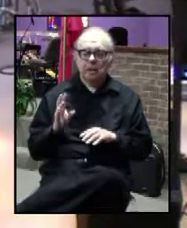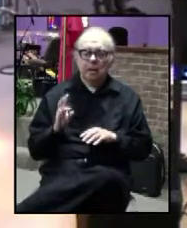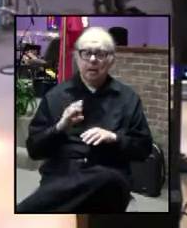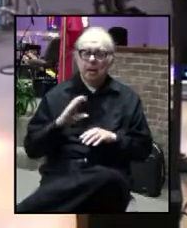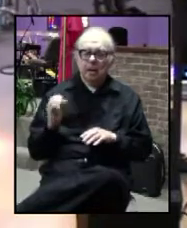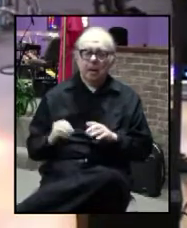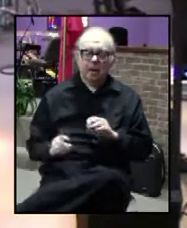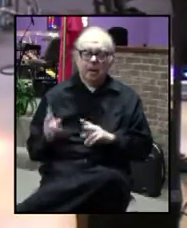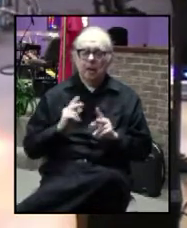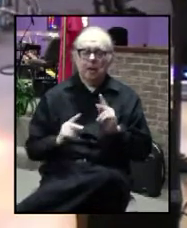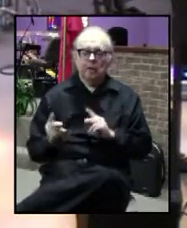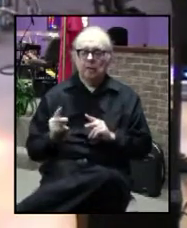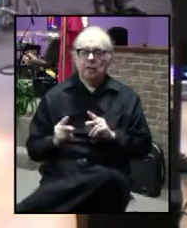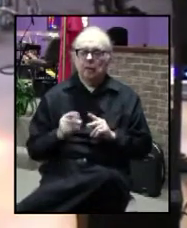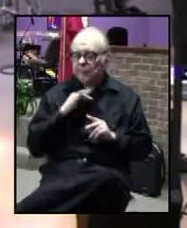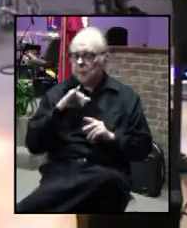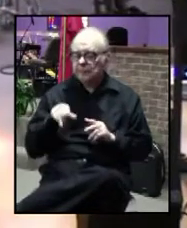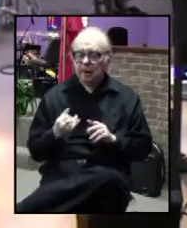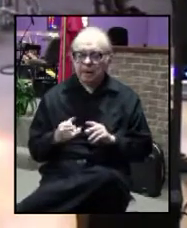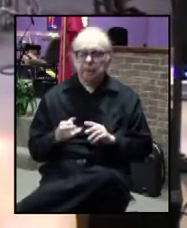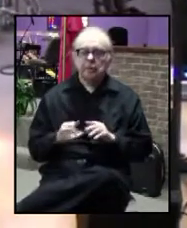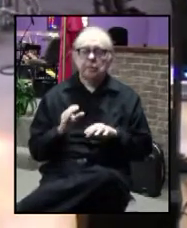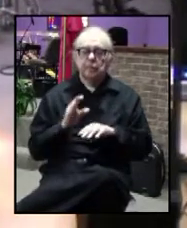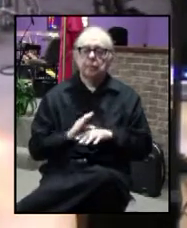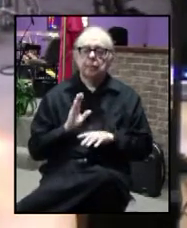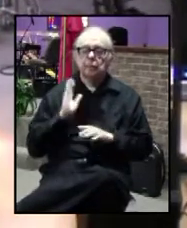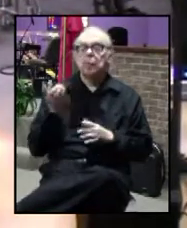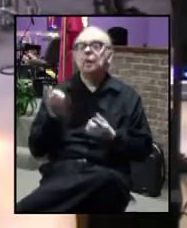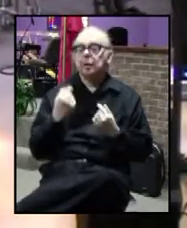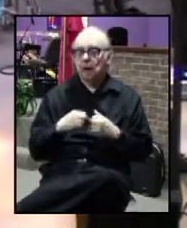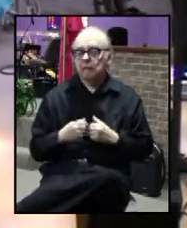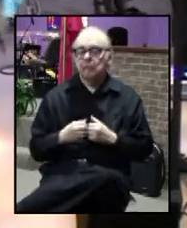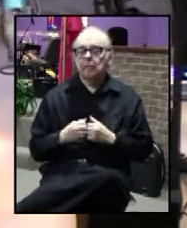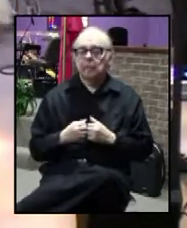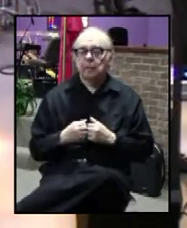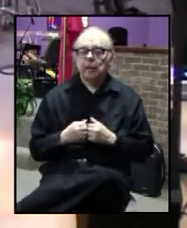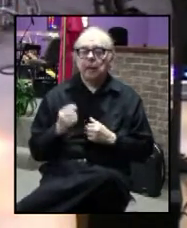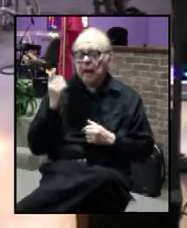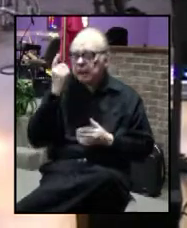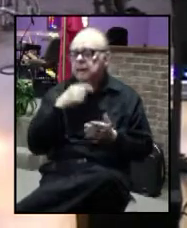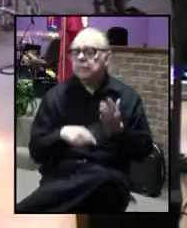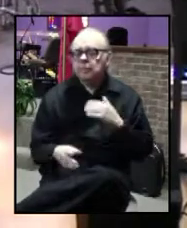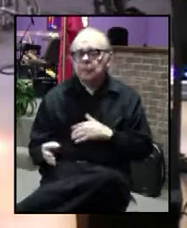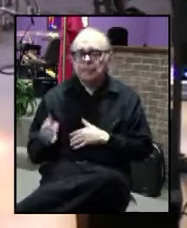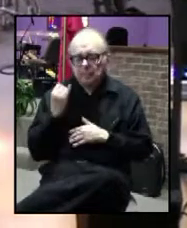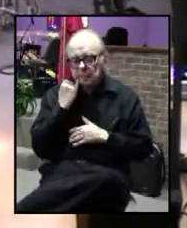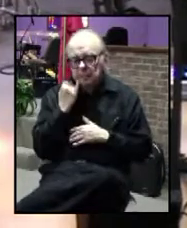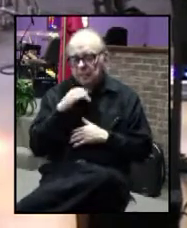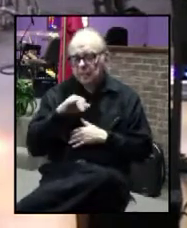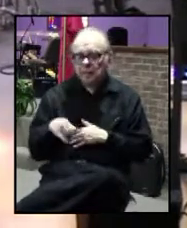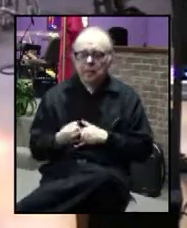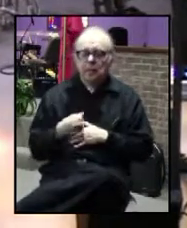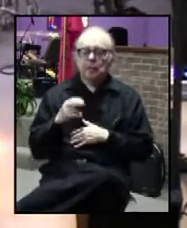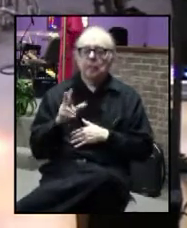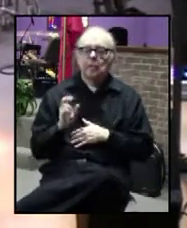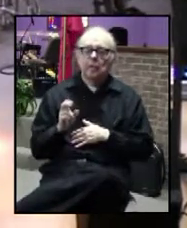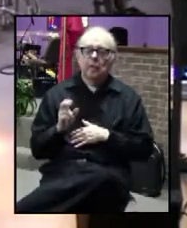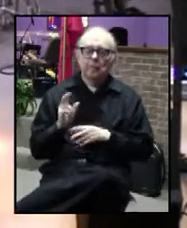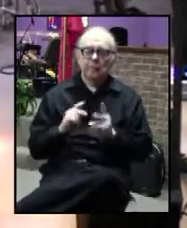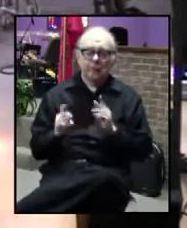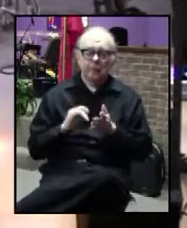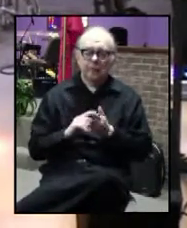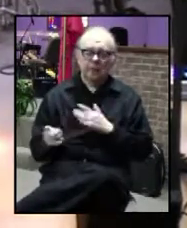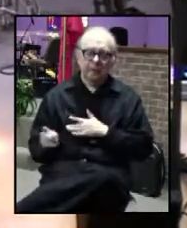70% of all people who are invited to church will come. So guess what? If you invite 300 people this